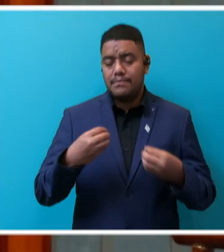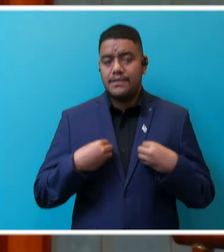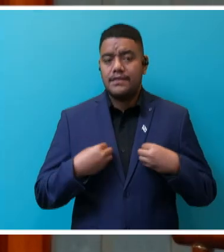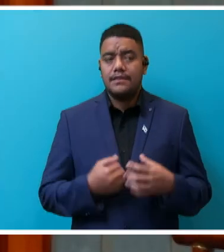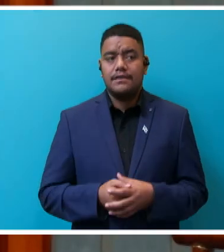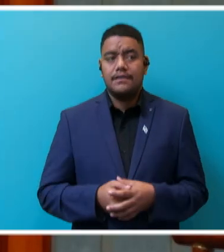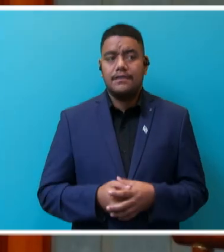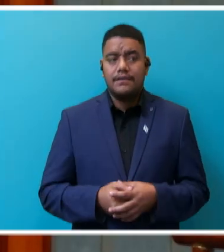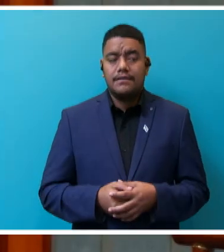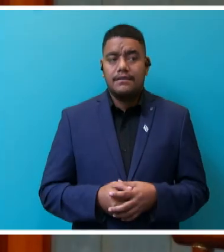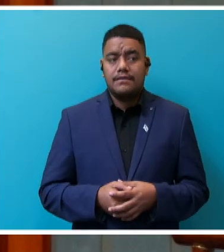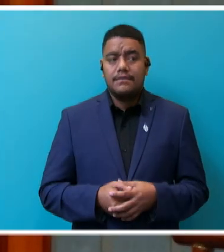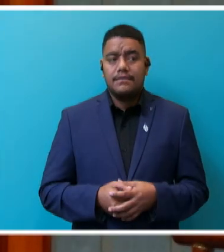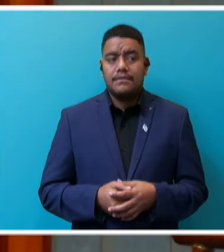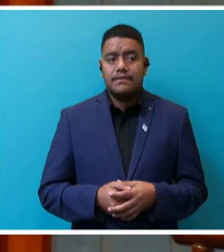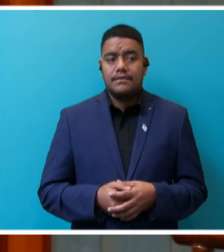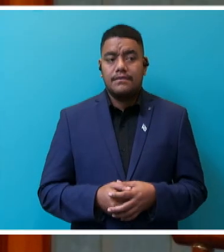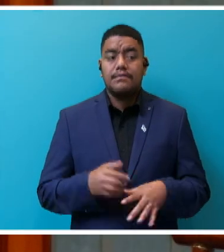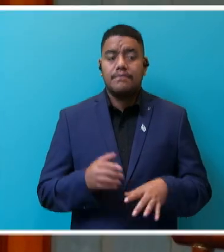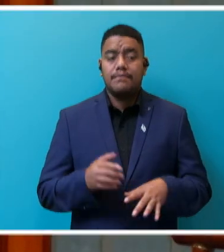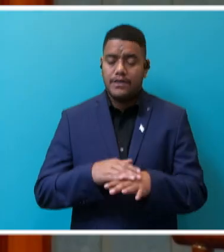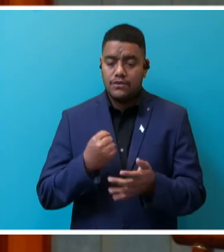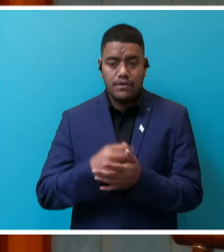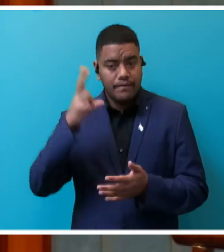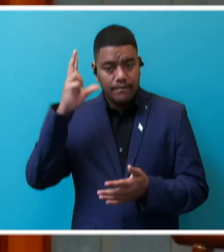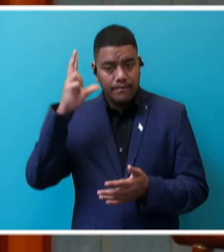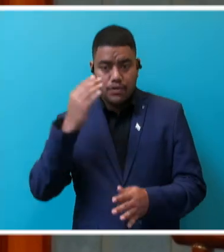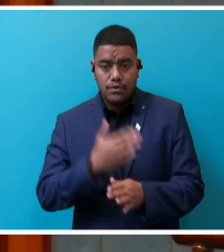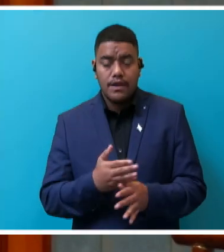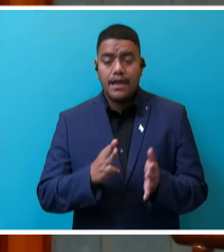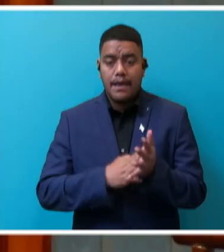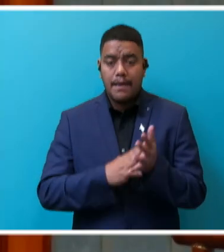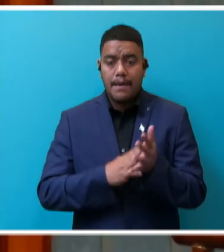the platform empowers Fijian workers and MSMEs to